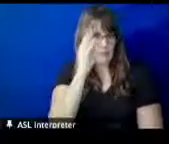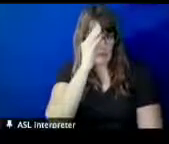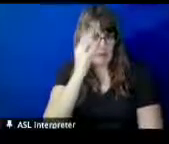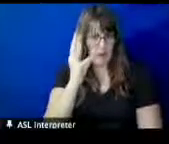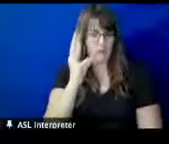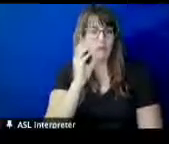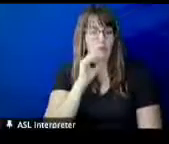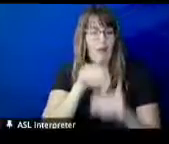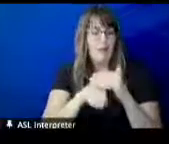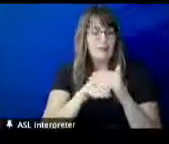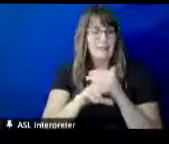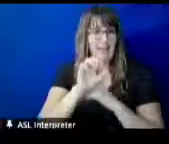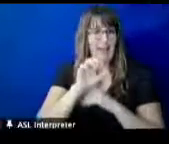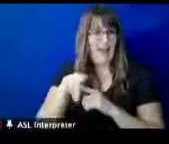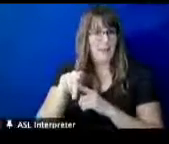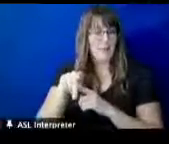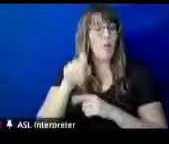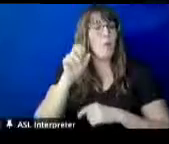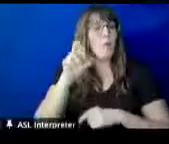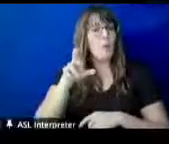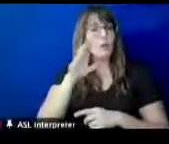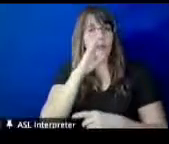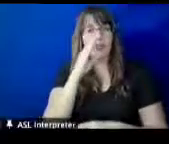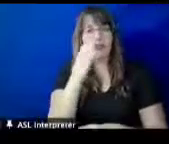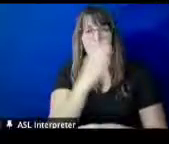wedrawthelinesca.org, or go directly to